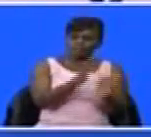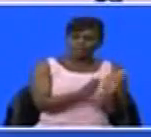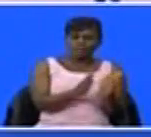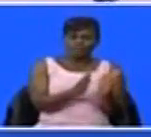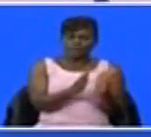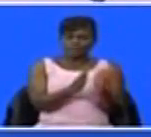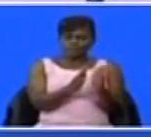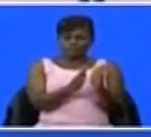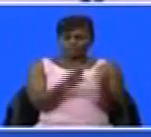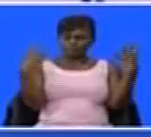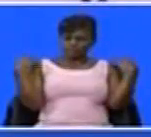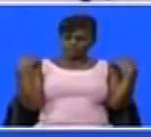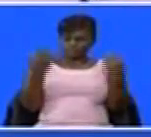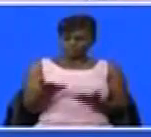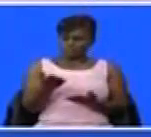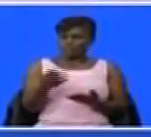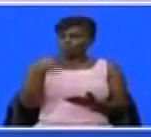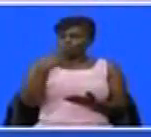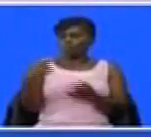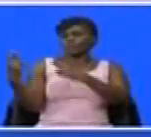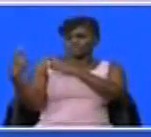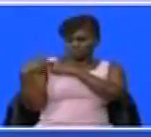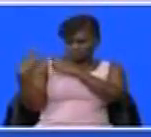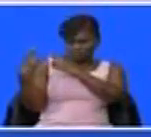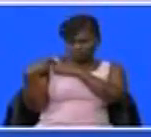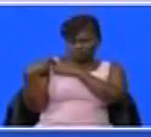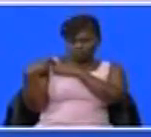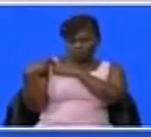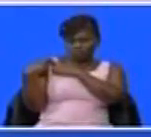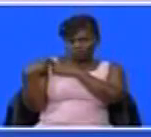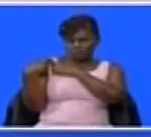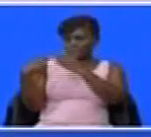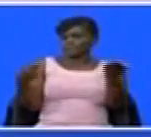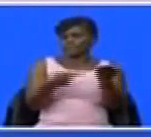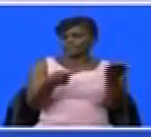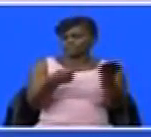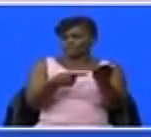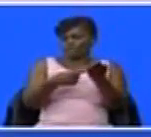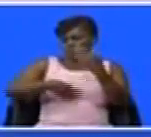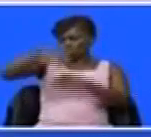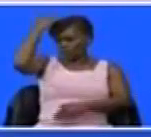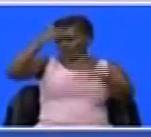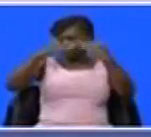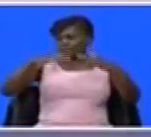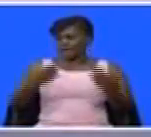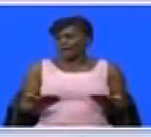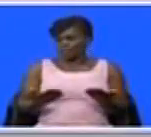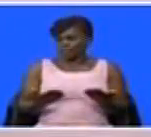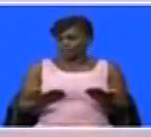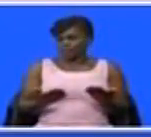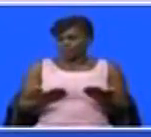this exercise? Who was involved? How thorough was this? How technically qualified and